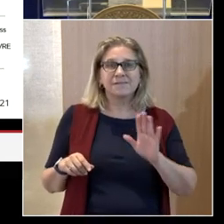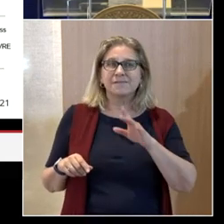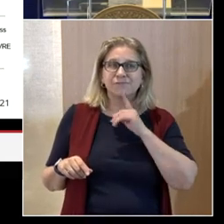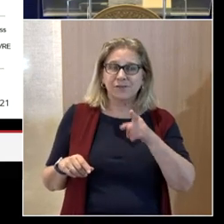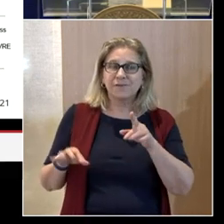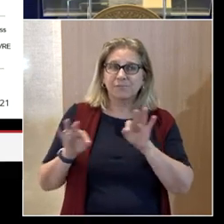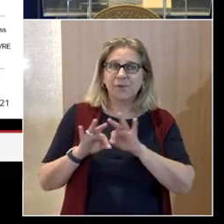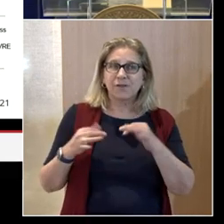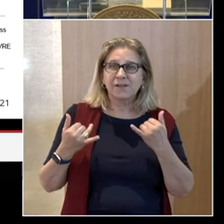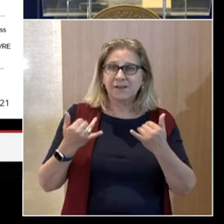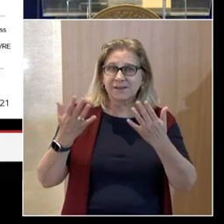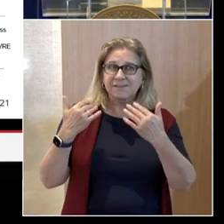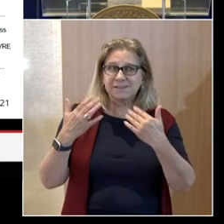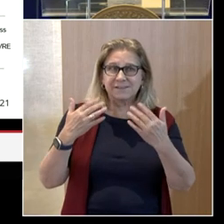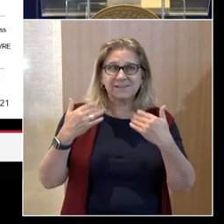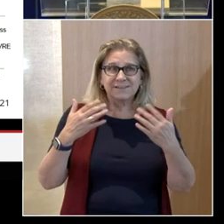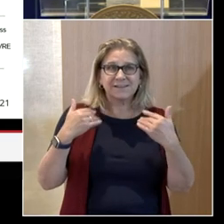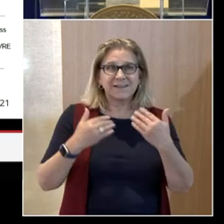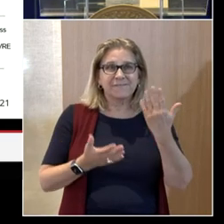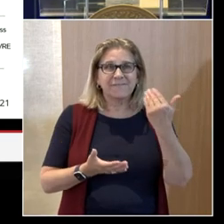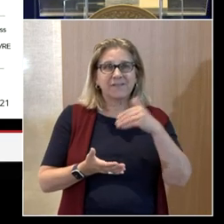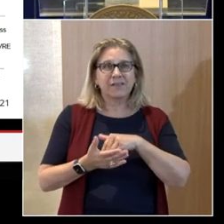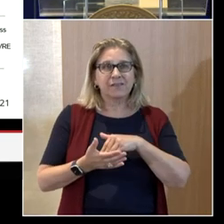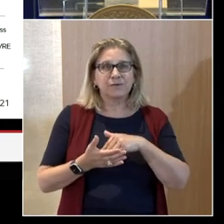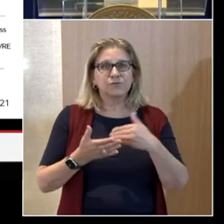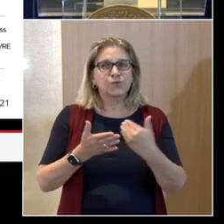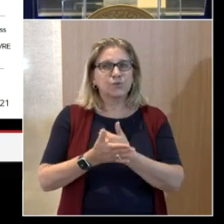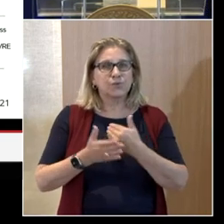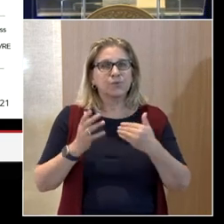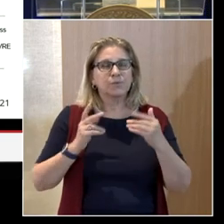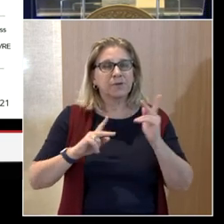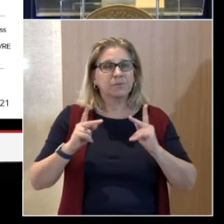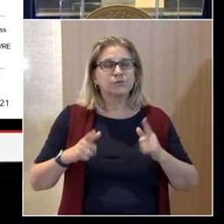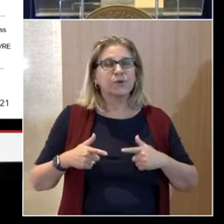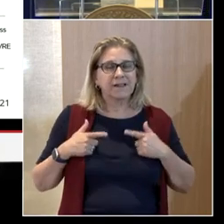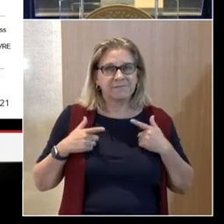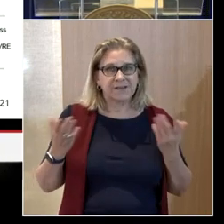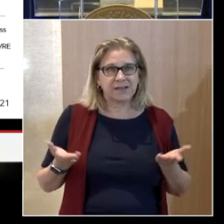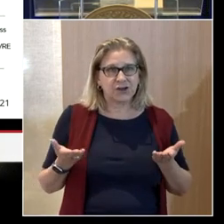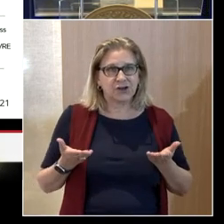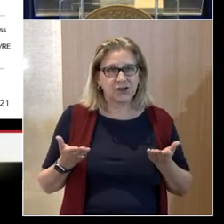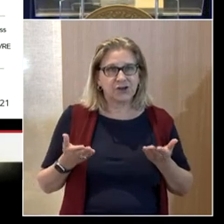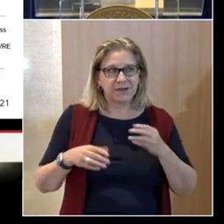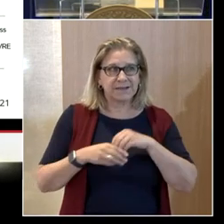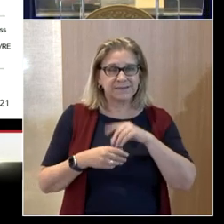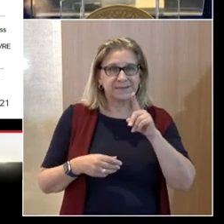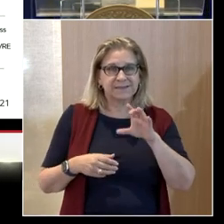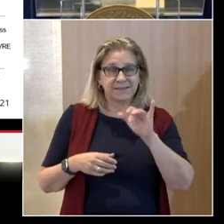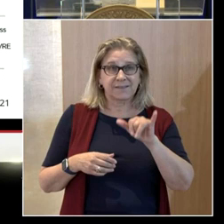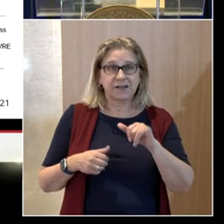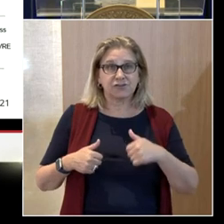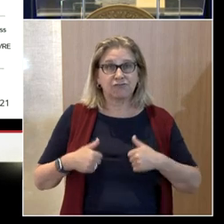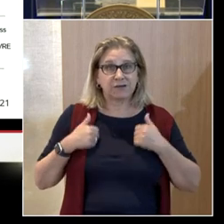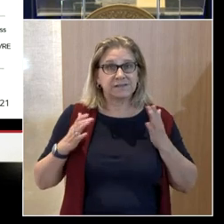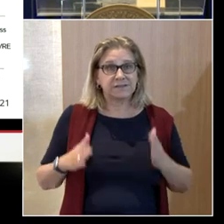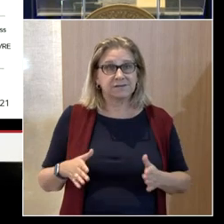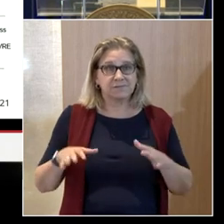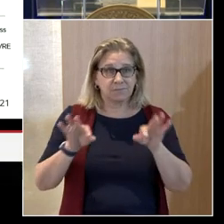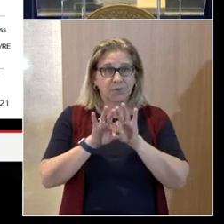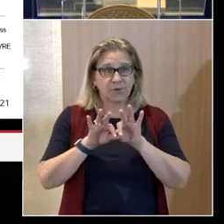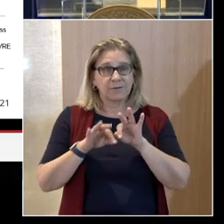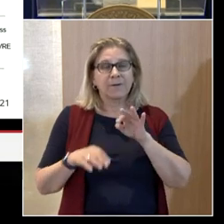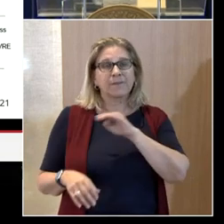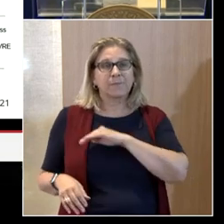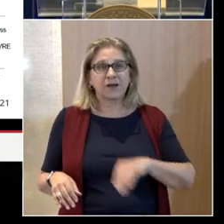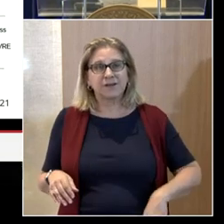residents in downtown DC. And that is an important pillar, but that's not the only one. As the mayor said, there's actually a number of actions. You